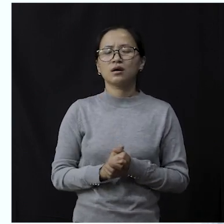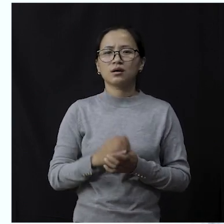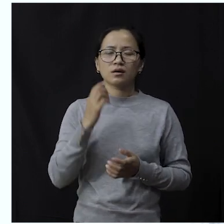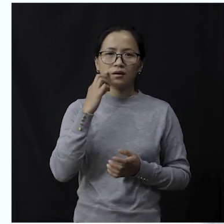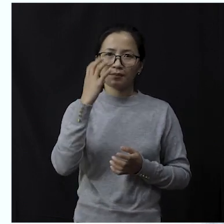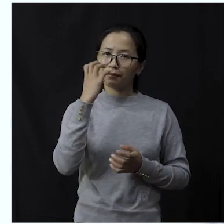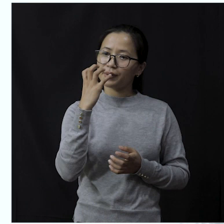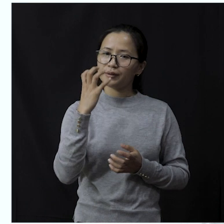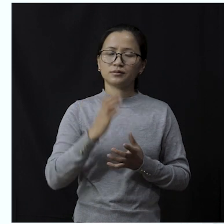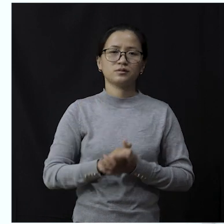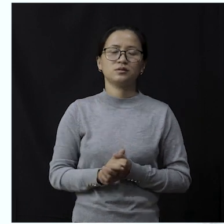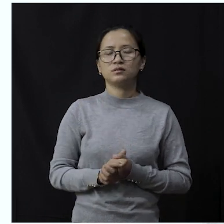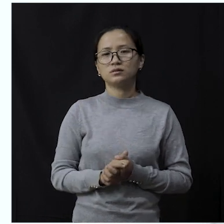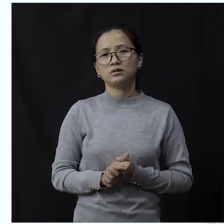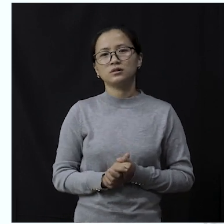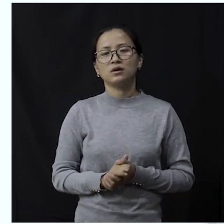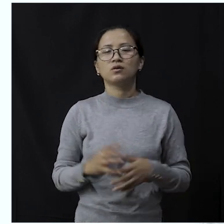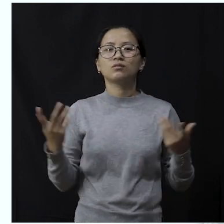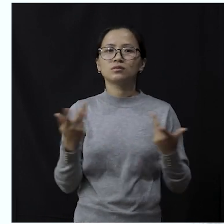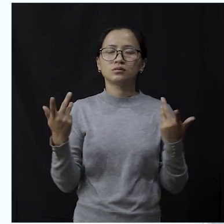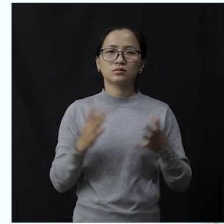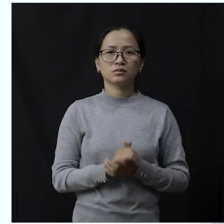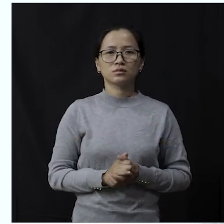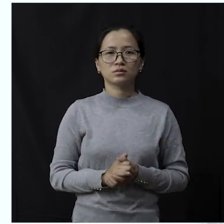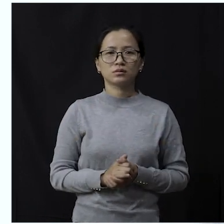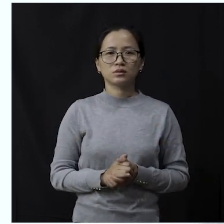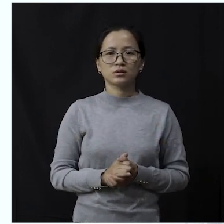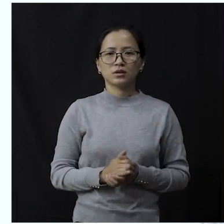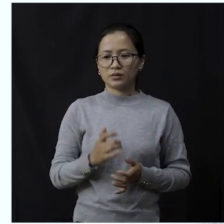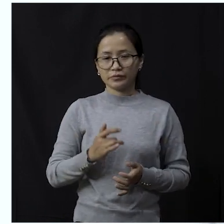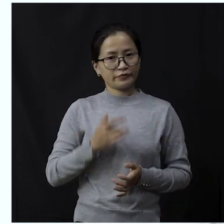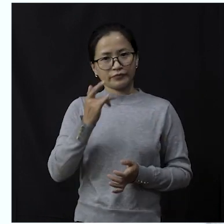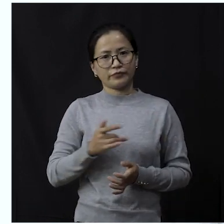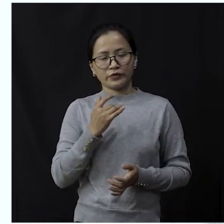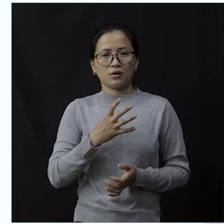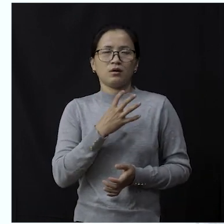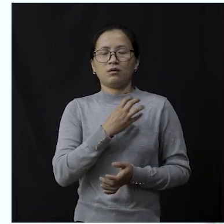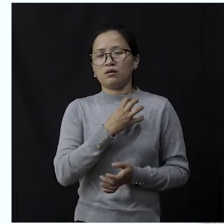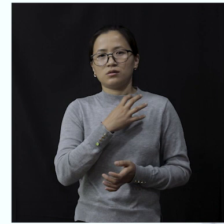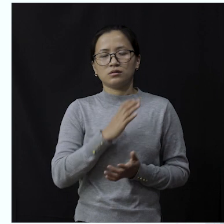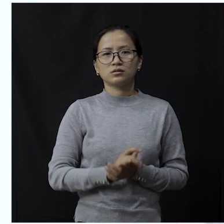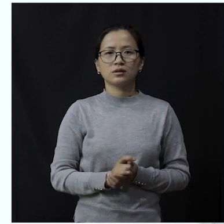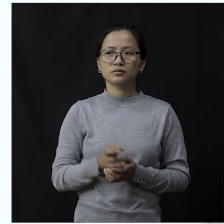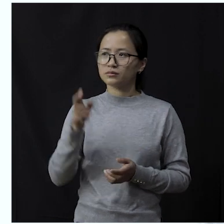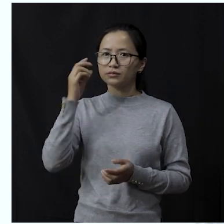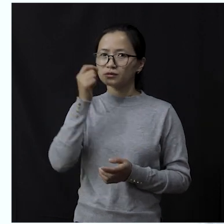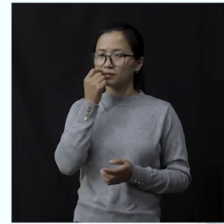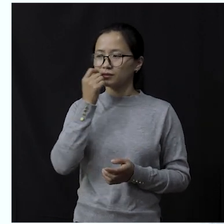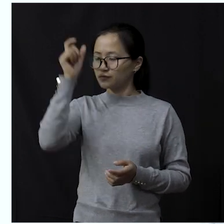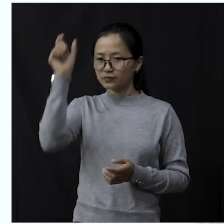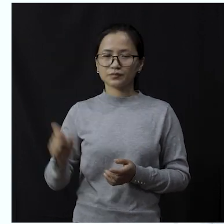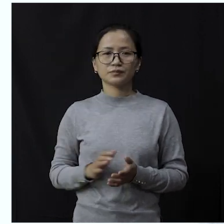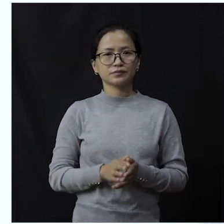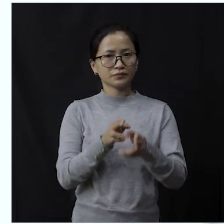are aching. And so what do they do now? You might be feeling scared. If the hunter comes and catch them, I'm also feeling scared about